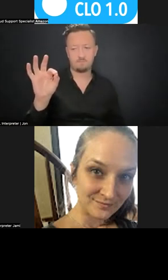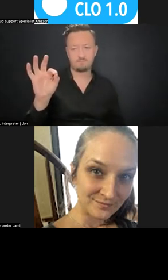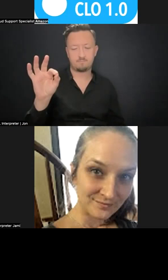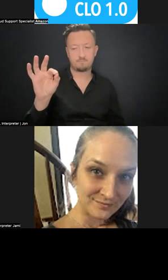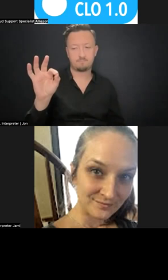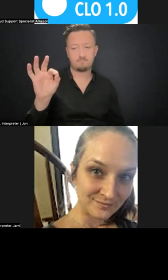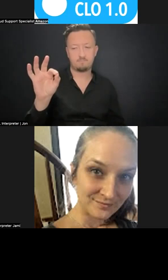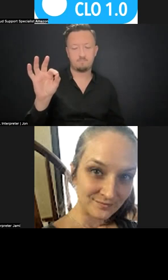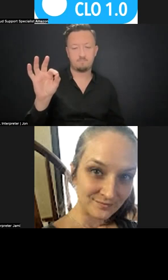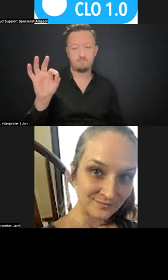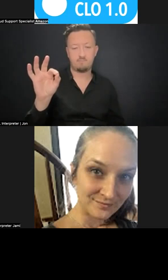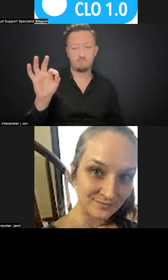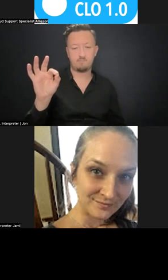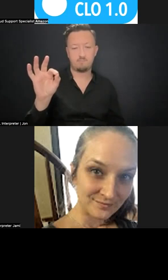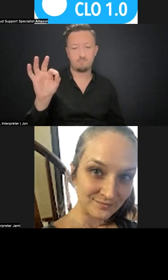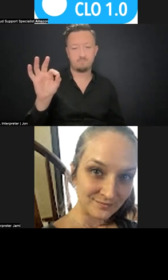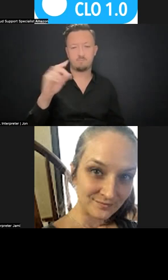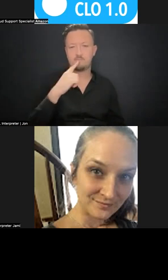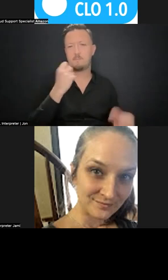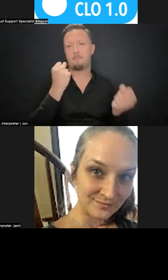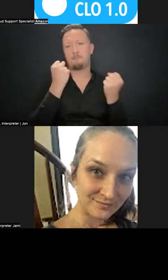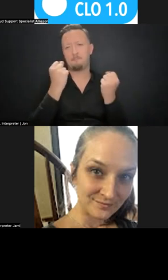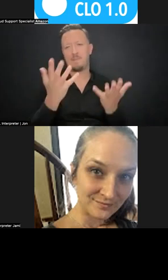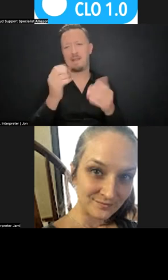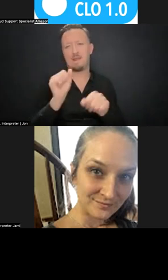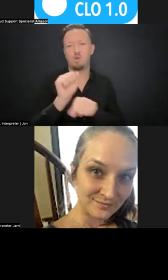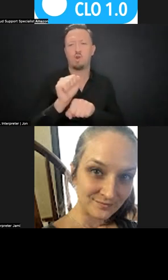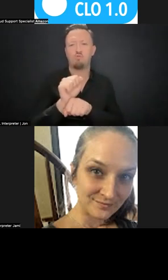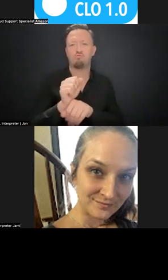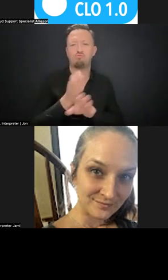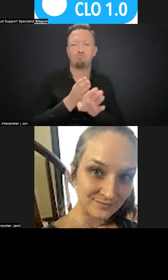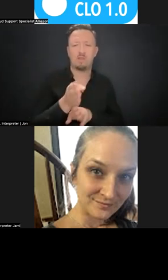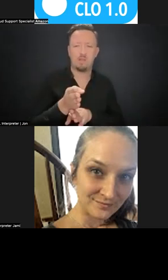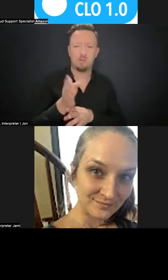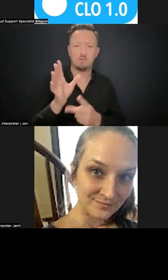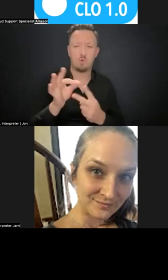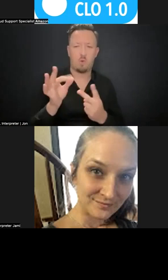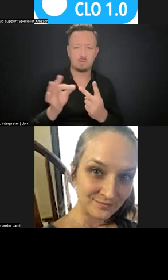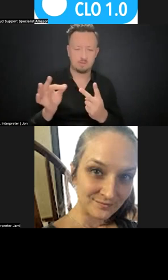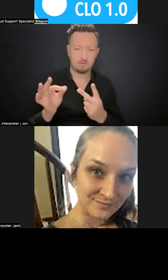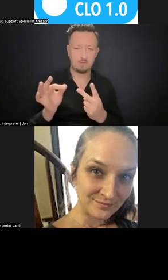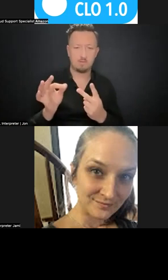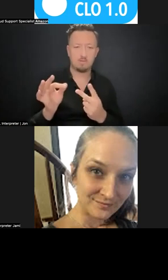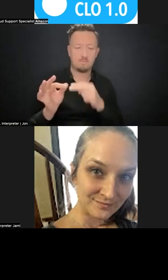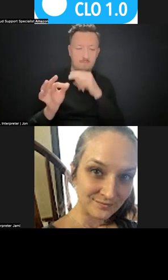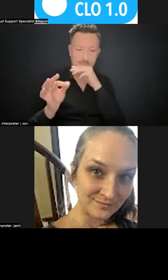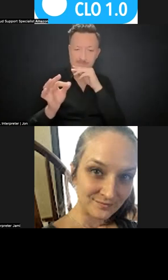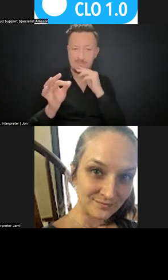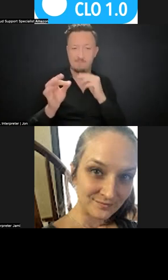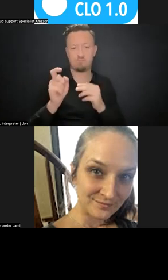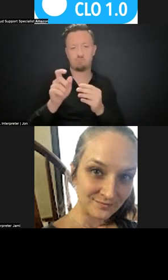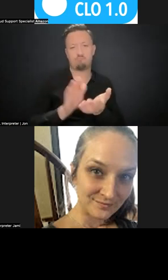Lots of career choices in this. Why should we learn? You're investing, you should be commended for attending